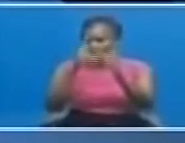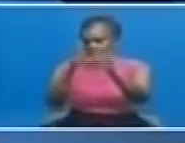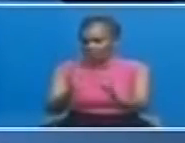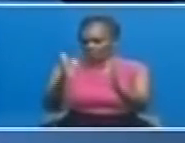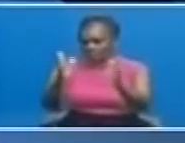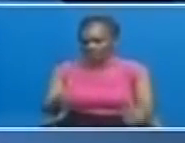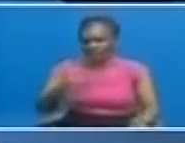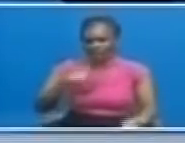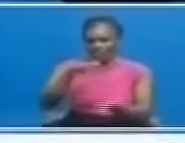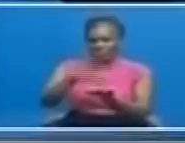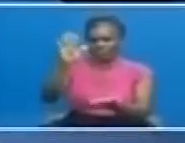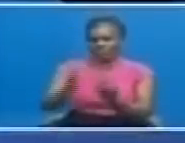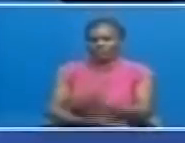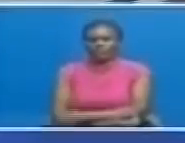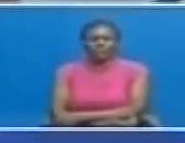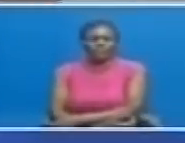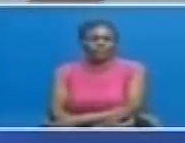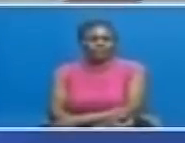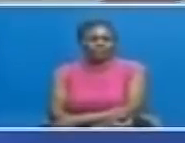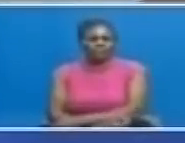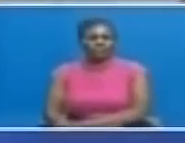Kitonga has more.